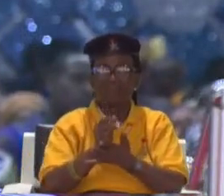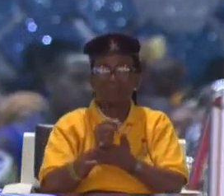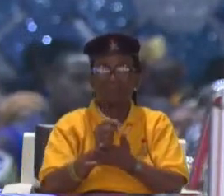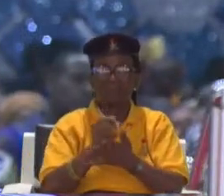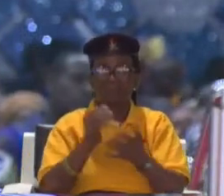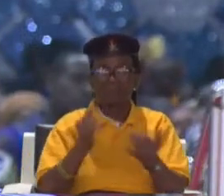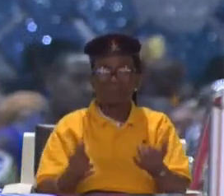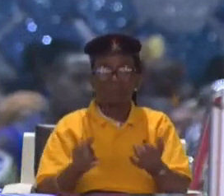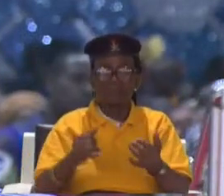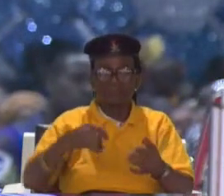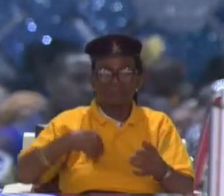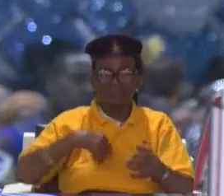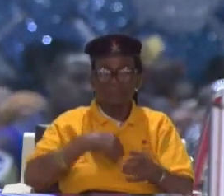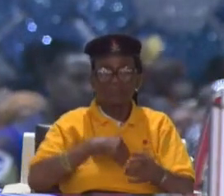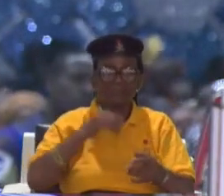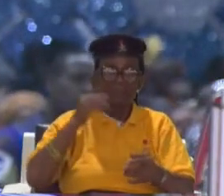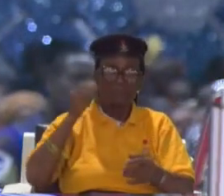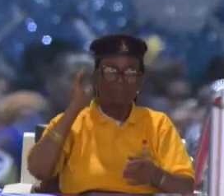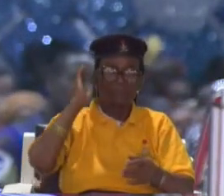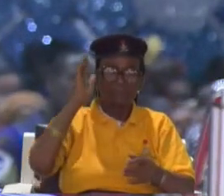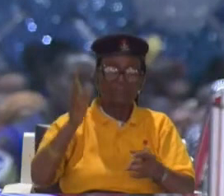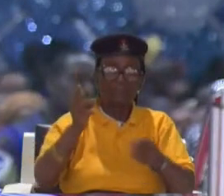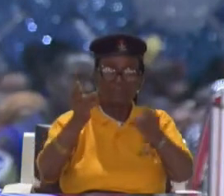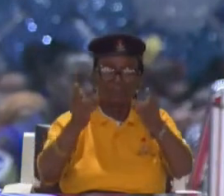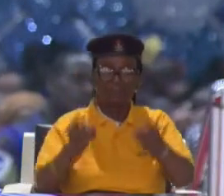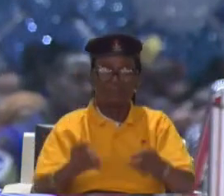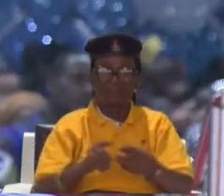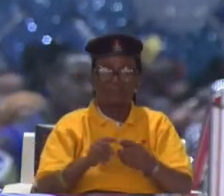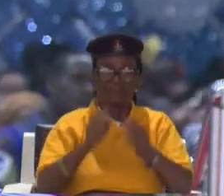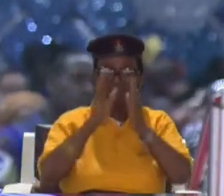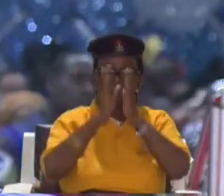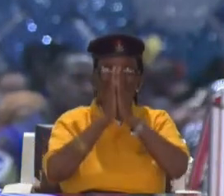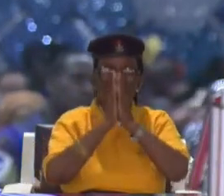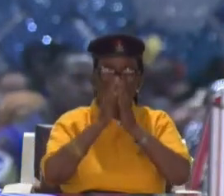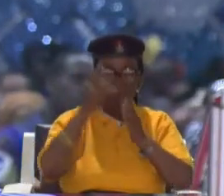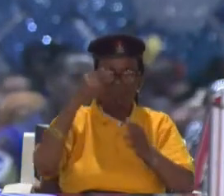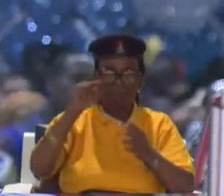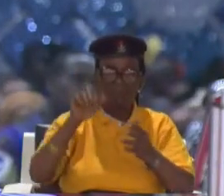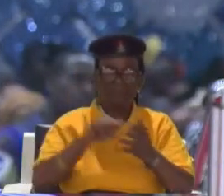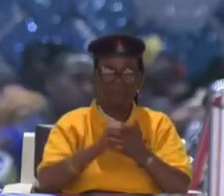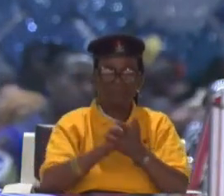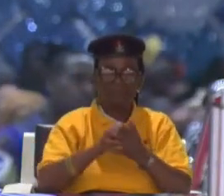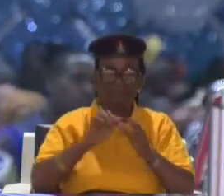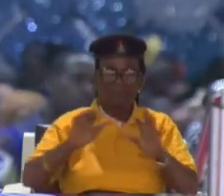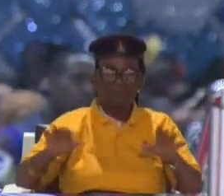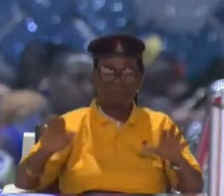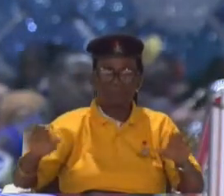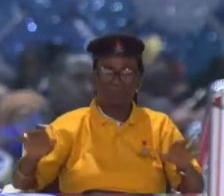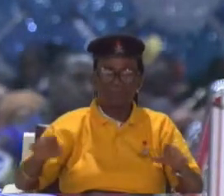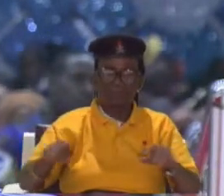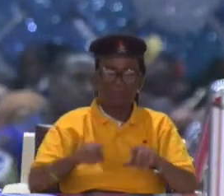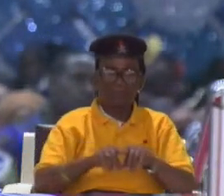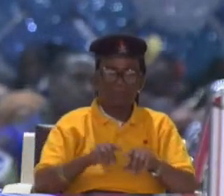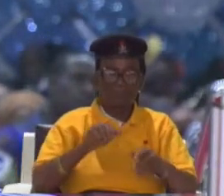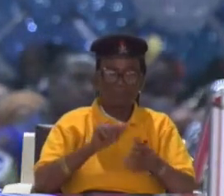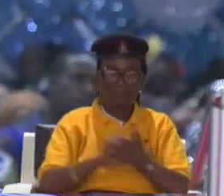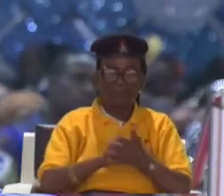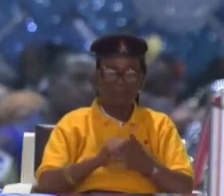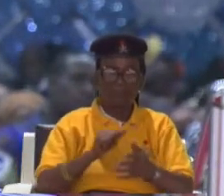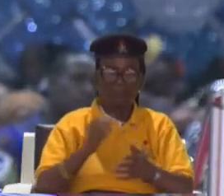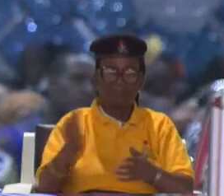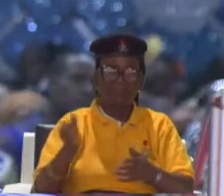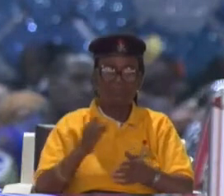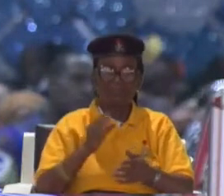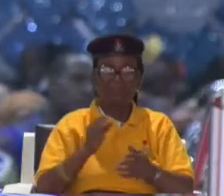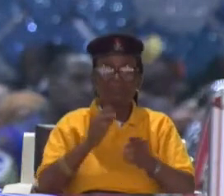we will want to pray for these children. So their parents should begin to